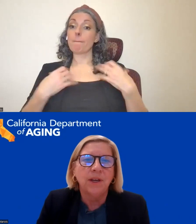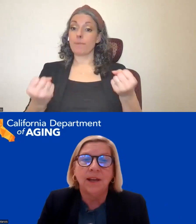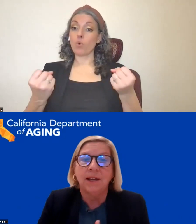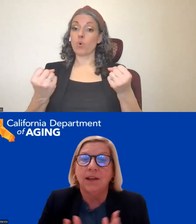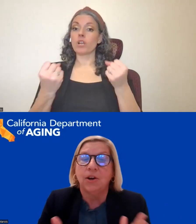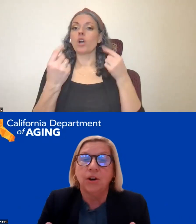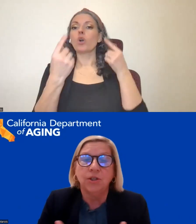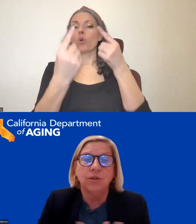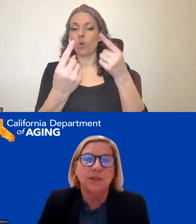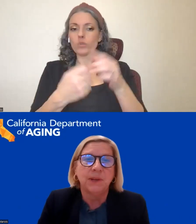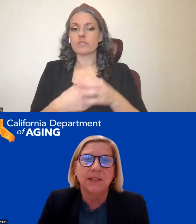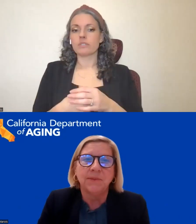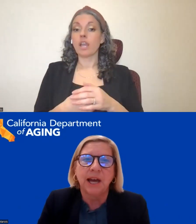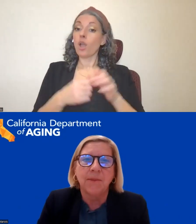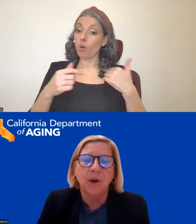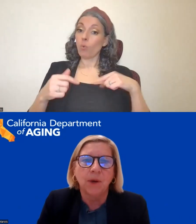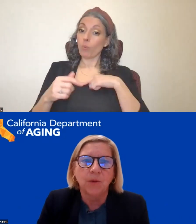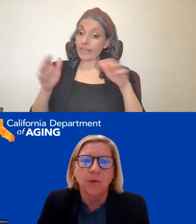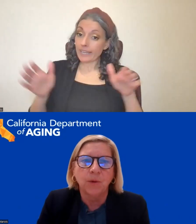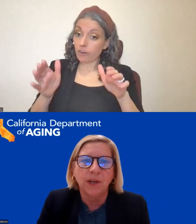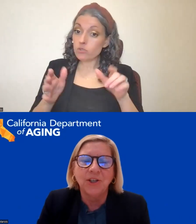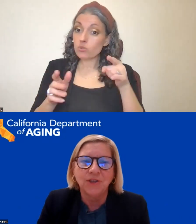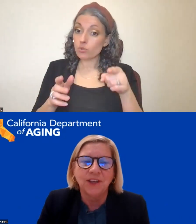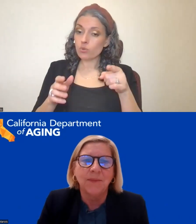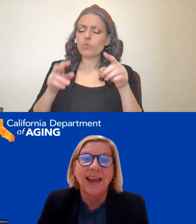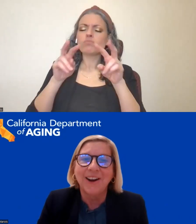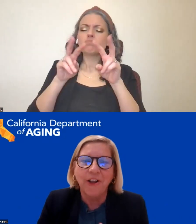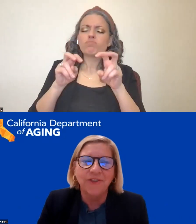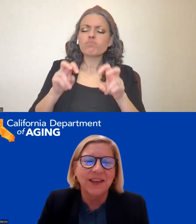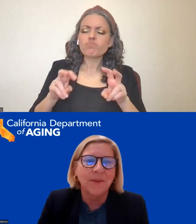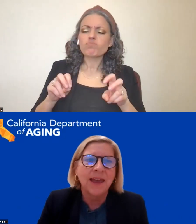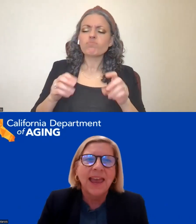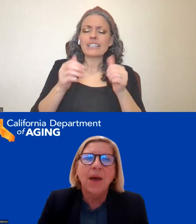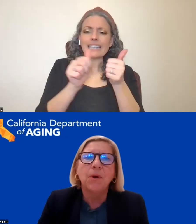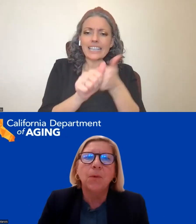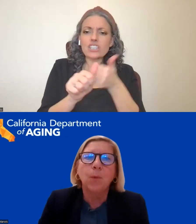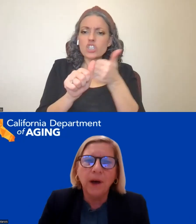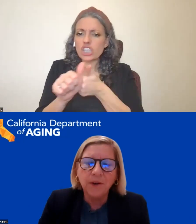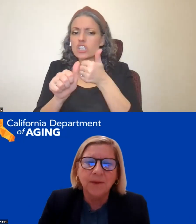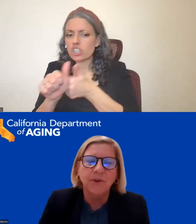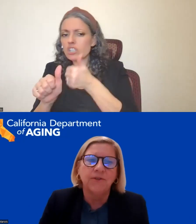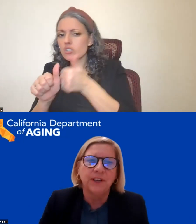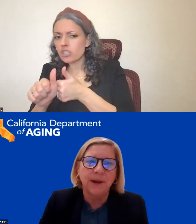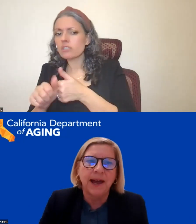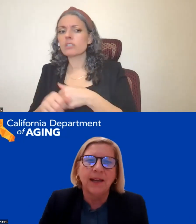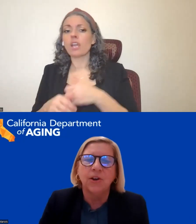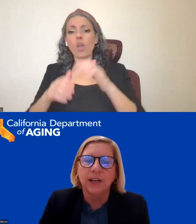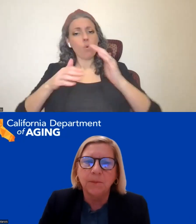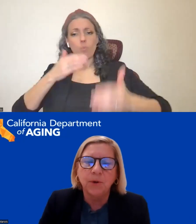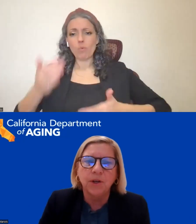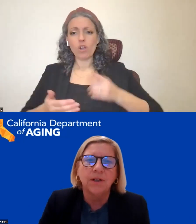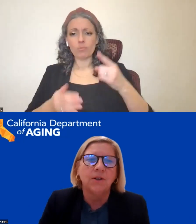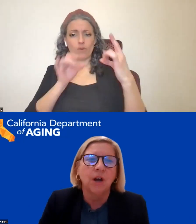and we encourage you to spend some time going through each of them and all of them. And we welcome your feedback,